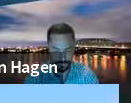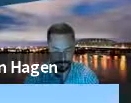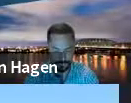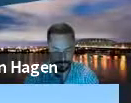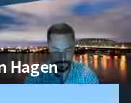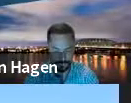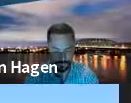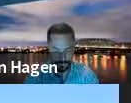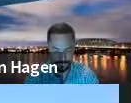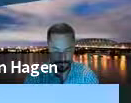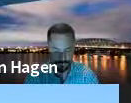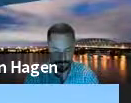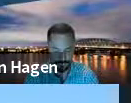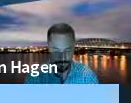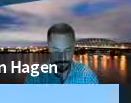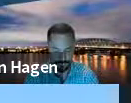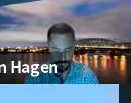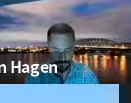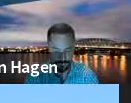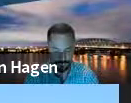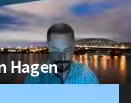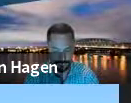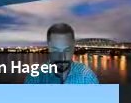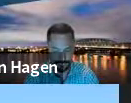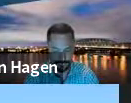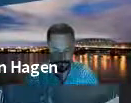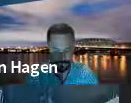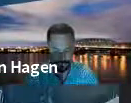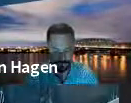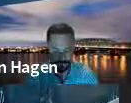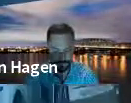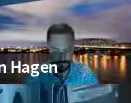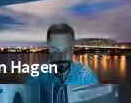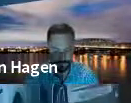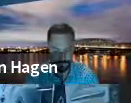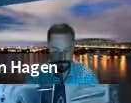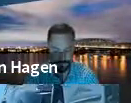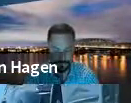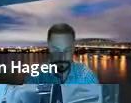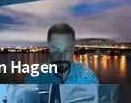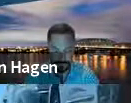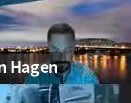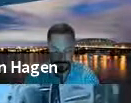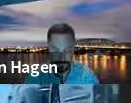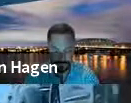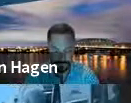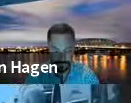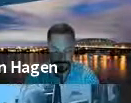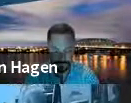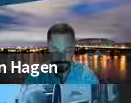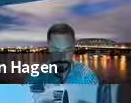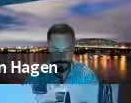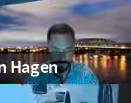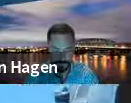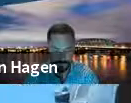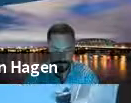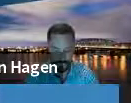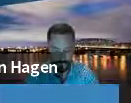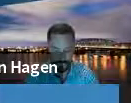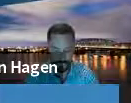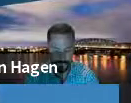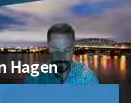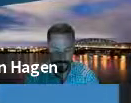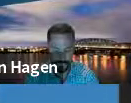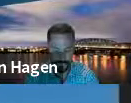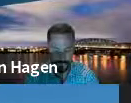have, and yet there's no advantage here because there is no special lane for electric vehicles. And so I hope that there